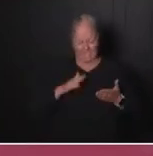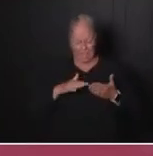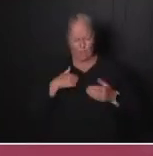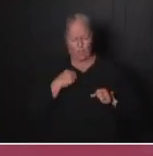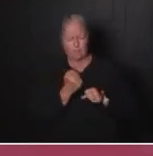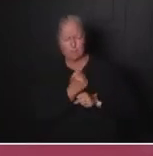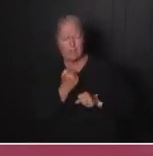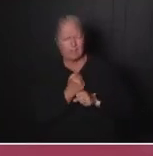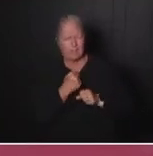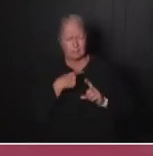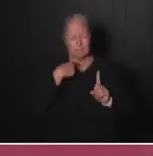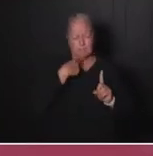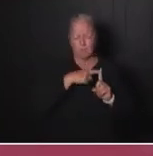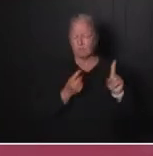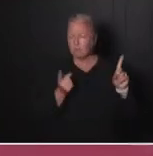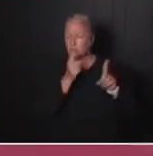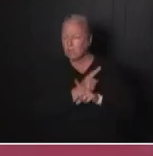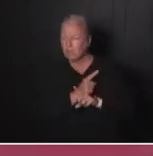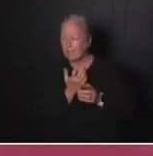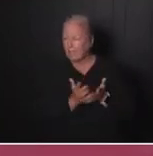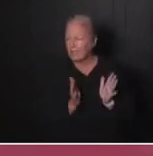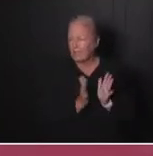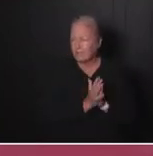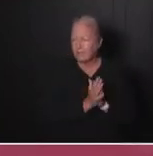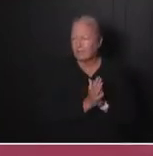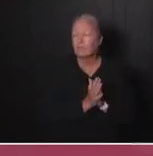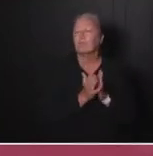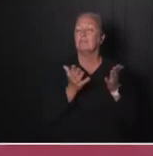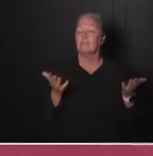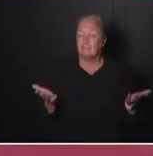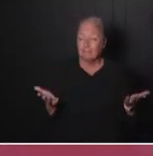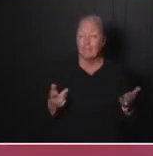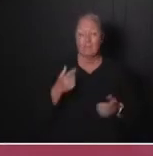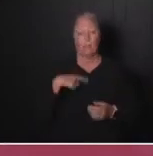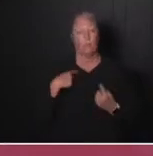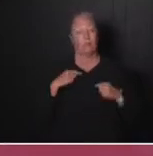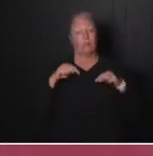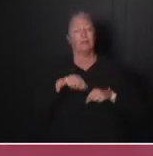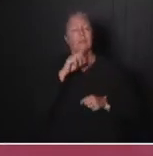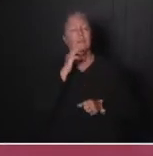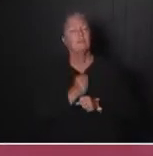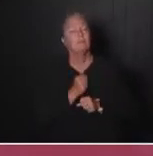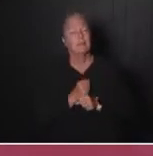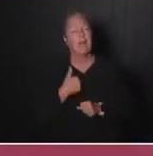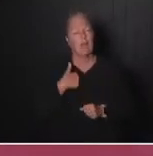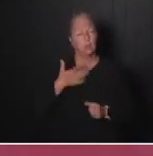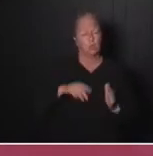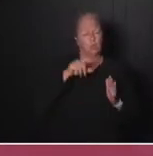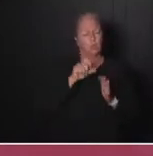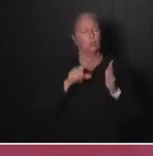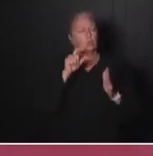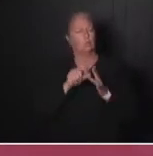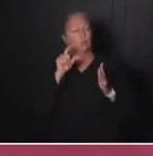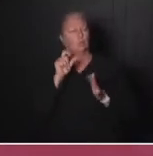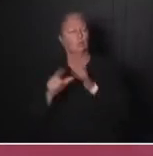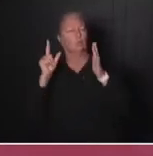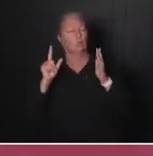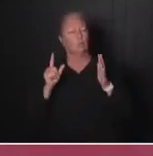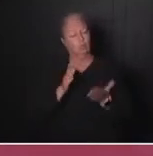positive change happen? And that's why the posts I've held in government have been about doing things, real